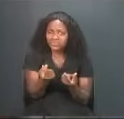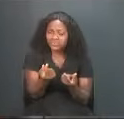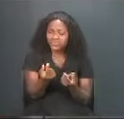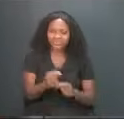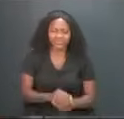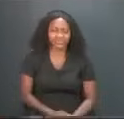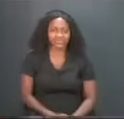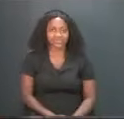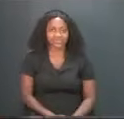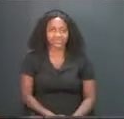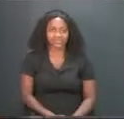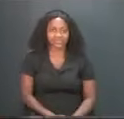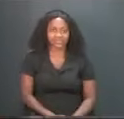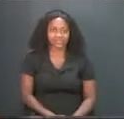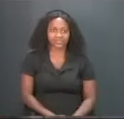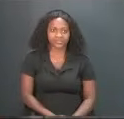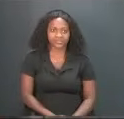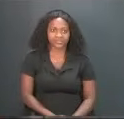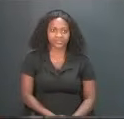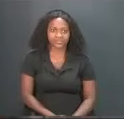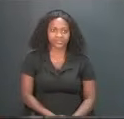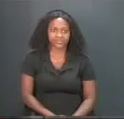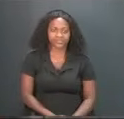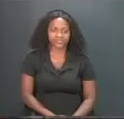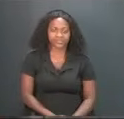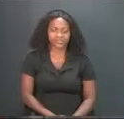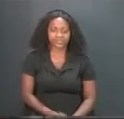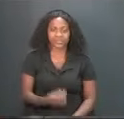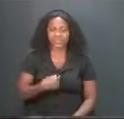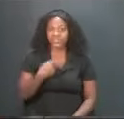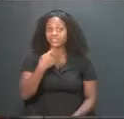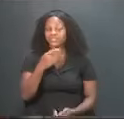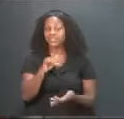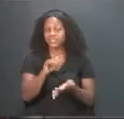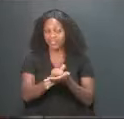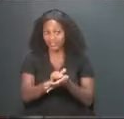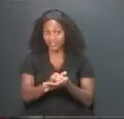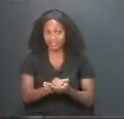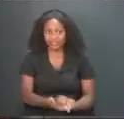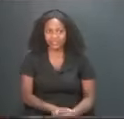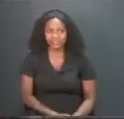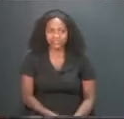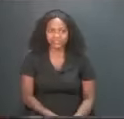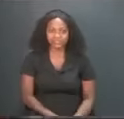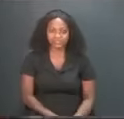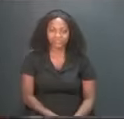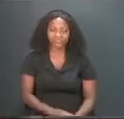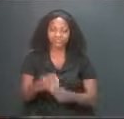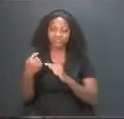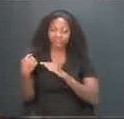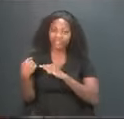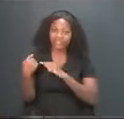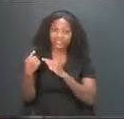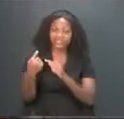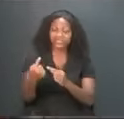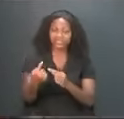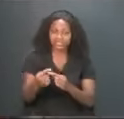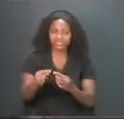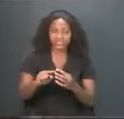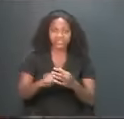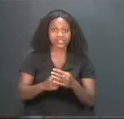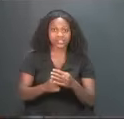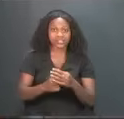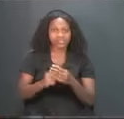Speaker, I'm saying that to the extent that since we started the consideration of the